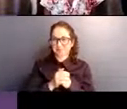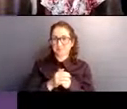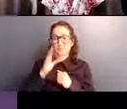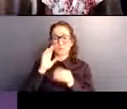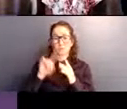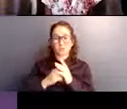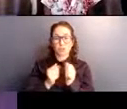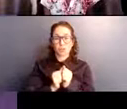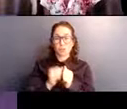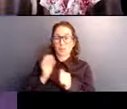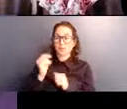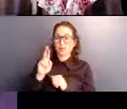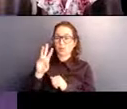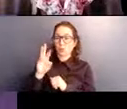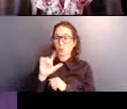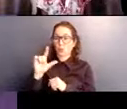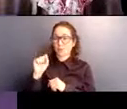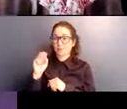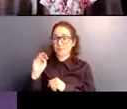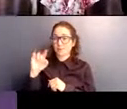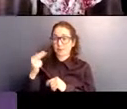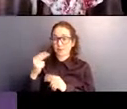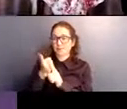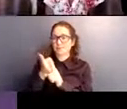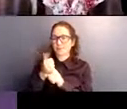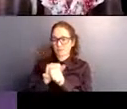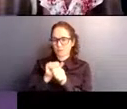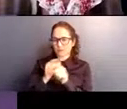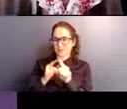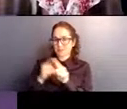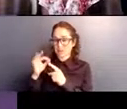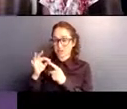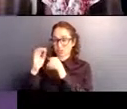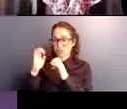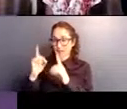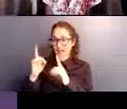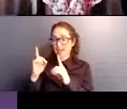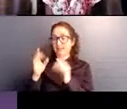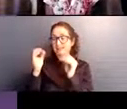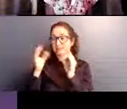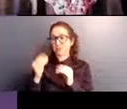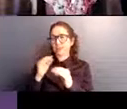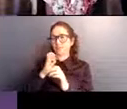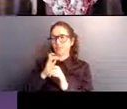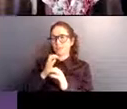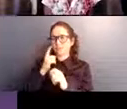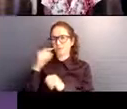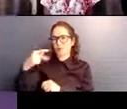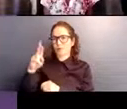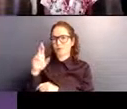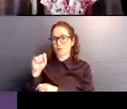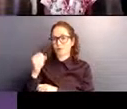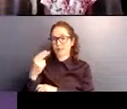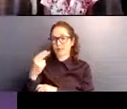with Mr. Will Smith, who is a self-contained special education teacher and trumpeter at Preservation Hall.